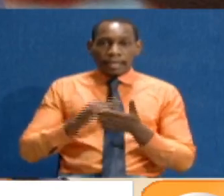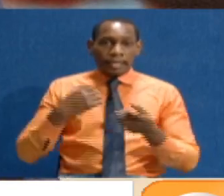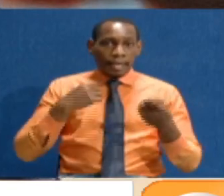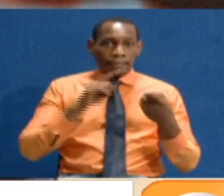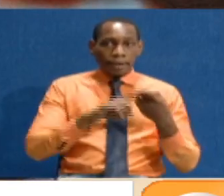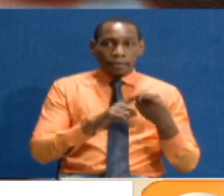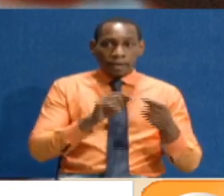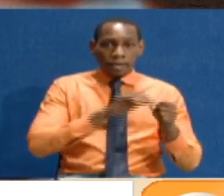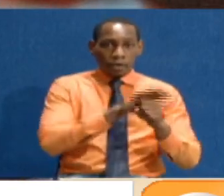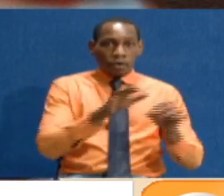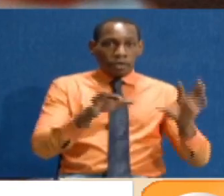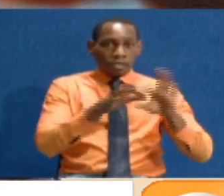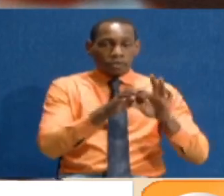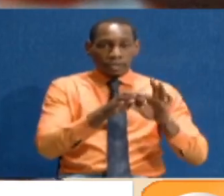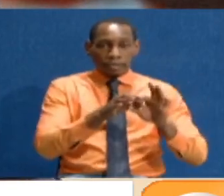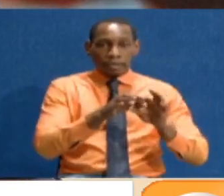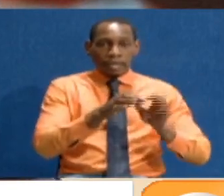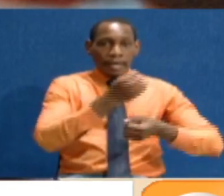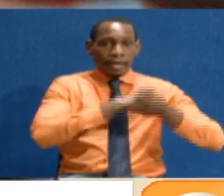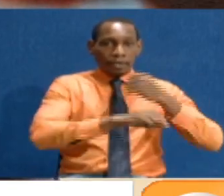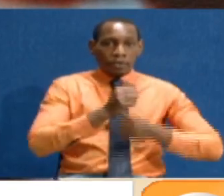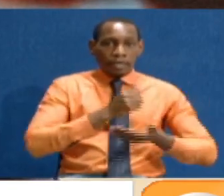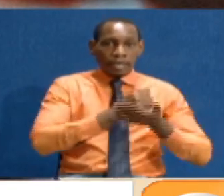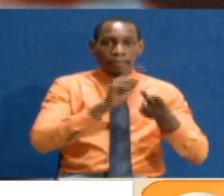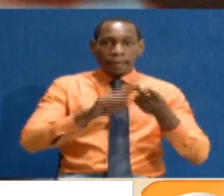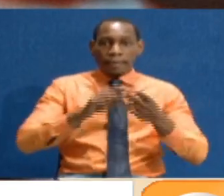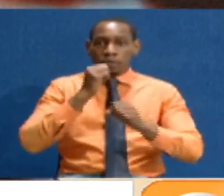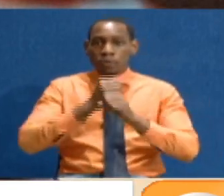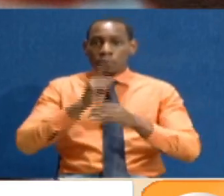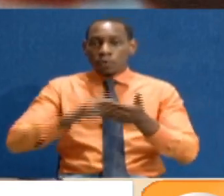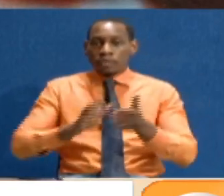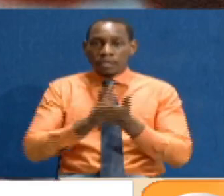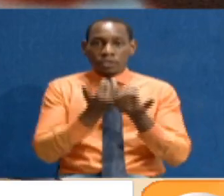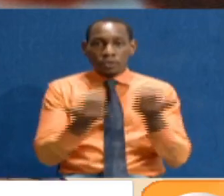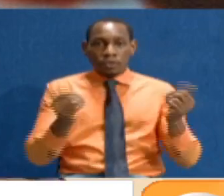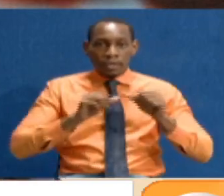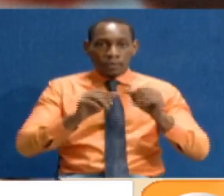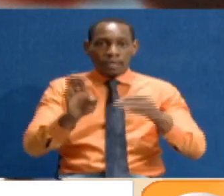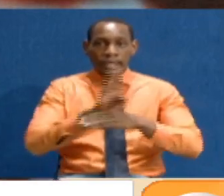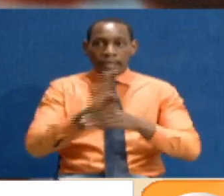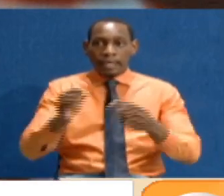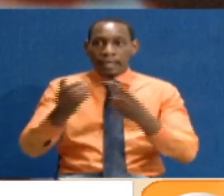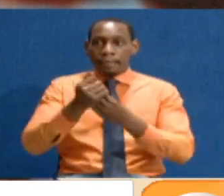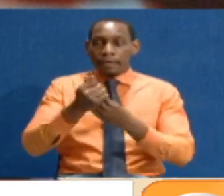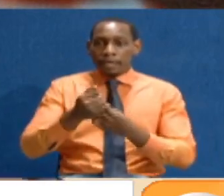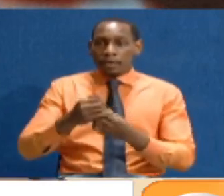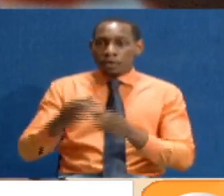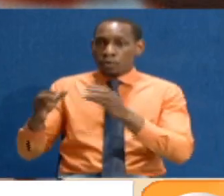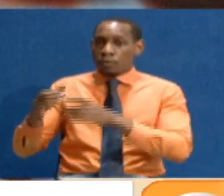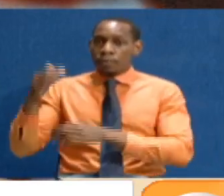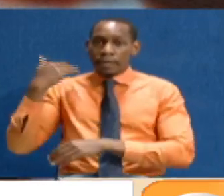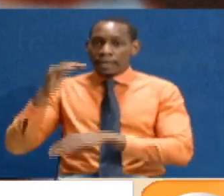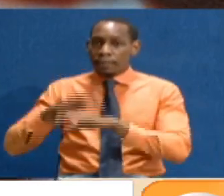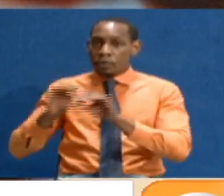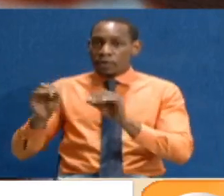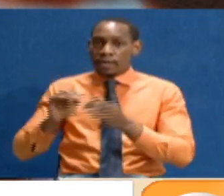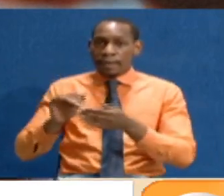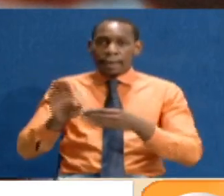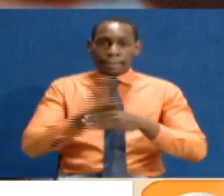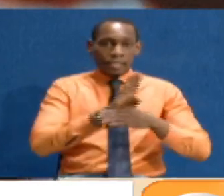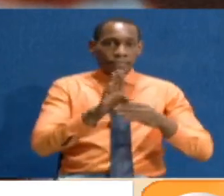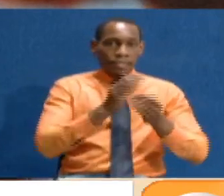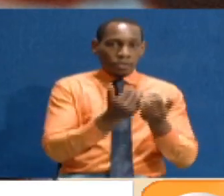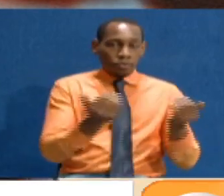other than the COVID-related intervention, what are we going to do to keep these kids busy? I mean, our partners and us at Crime CPAW, we've been busy keeping